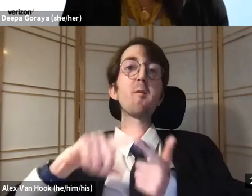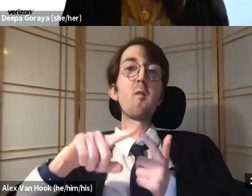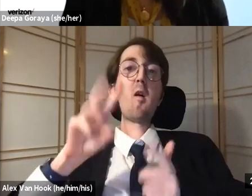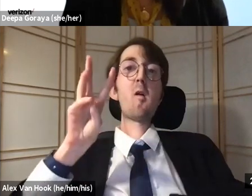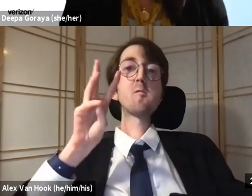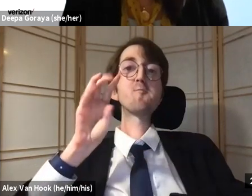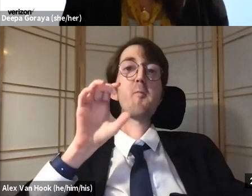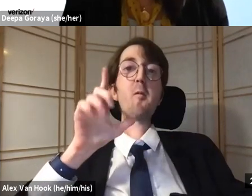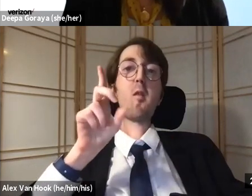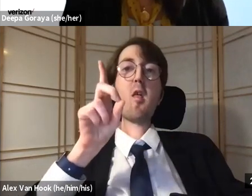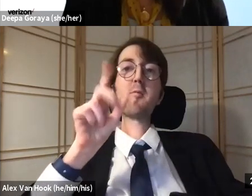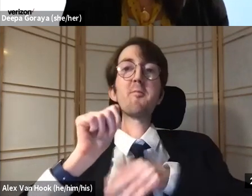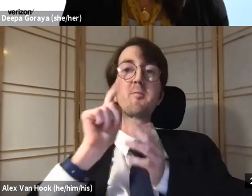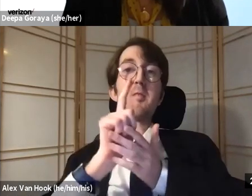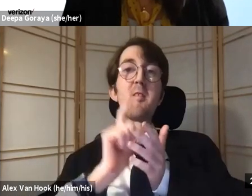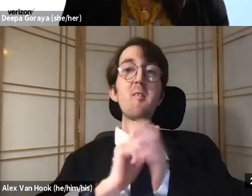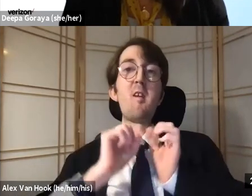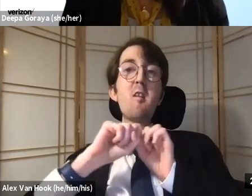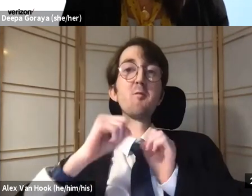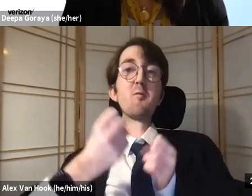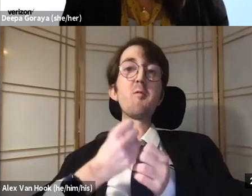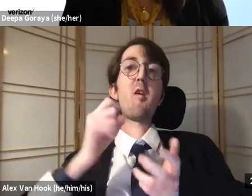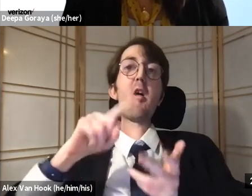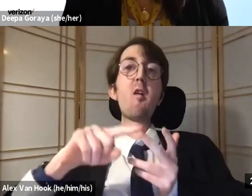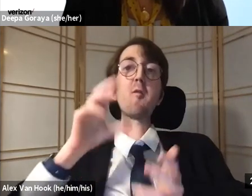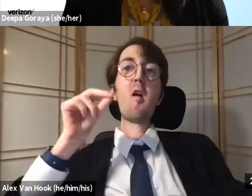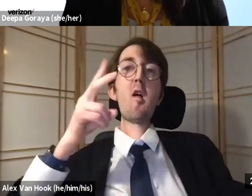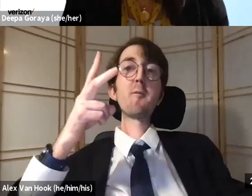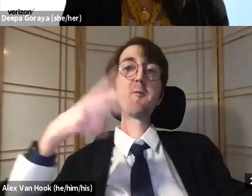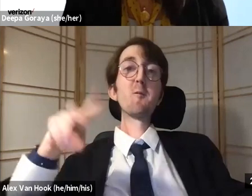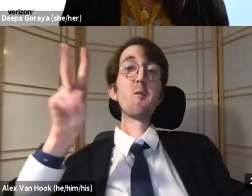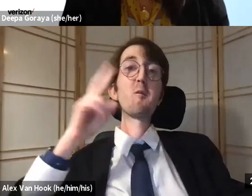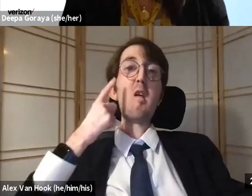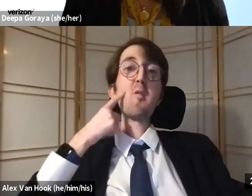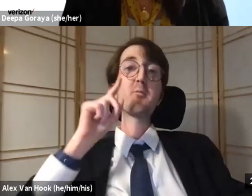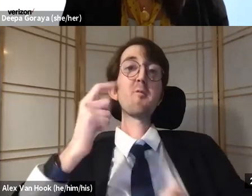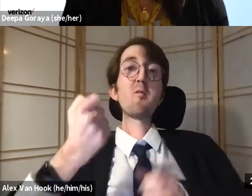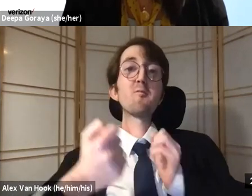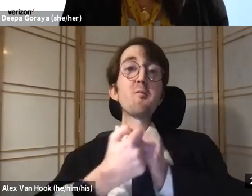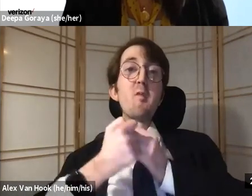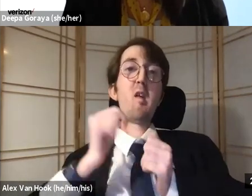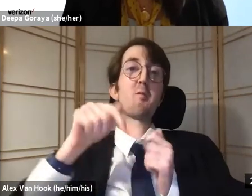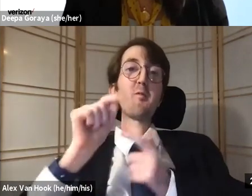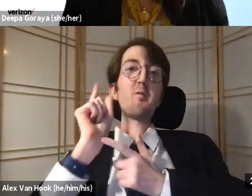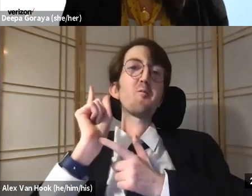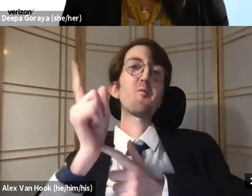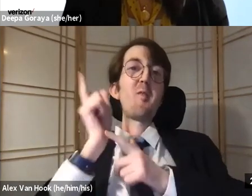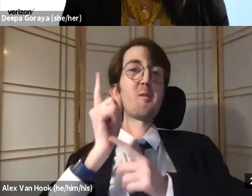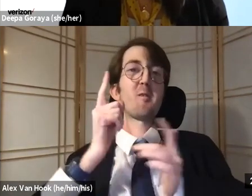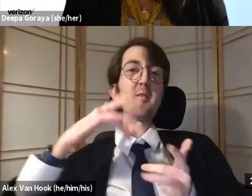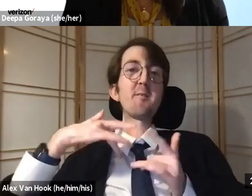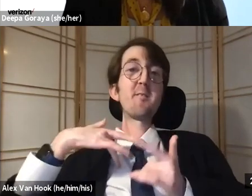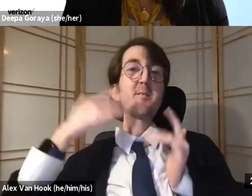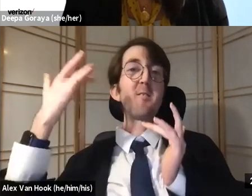WCL Student Bar Association, the WCL Disability Law Society, and Verizon